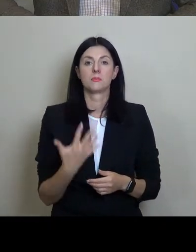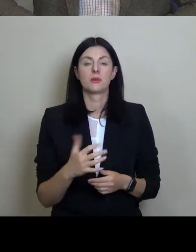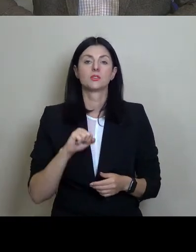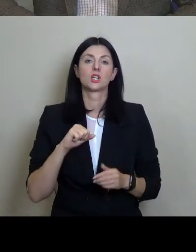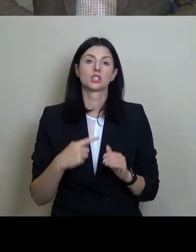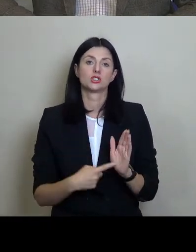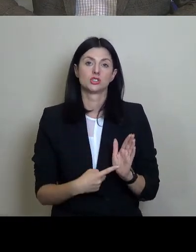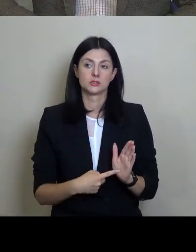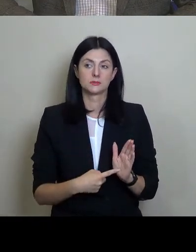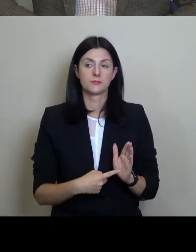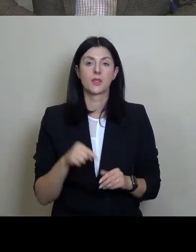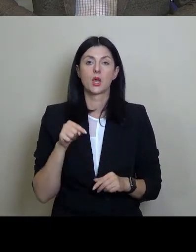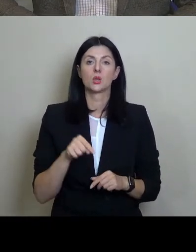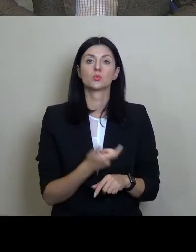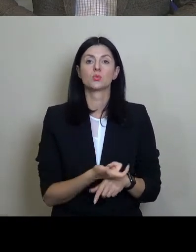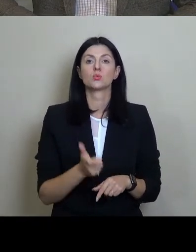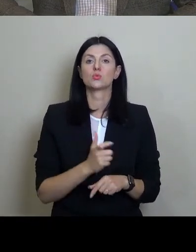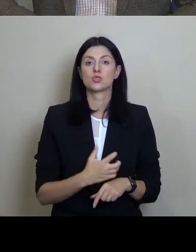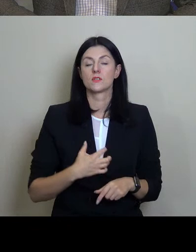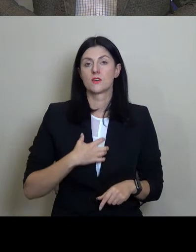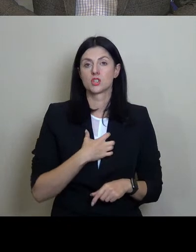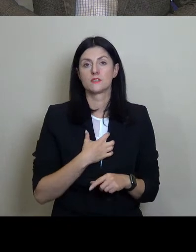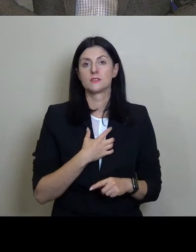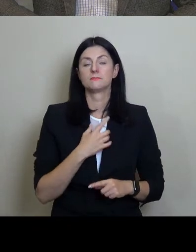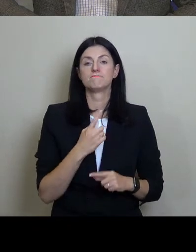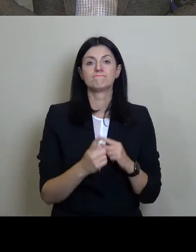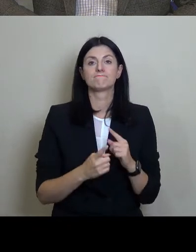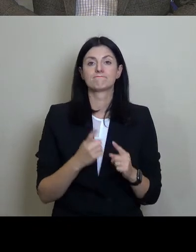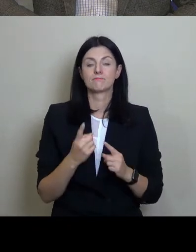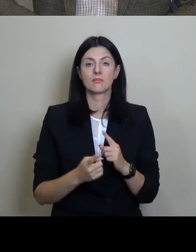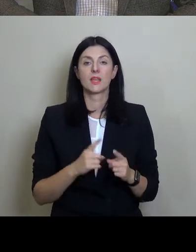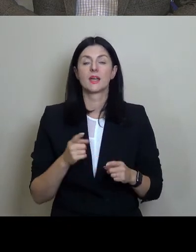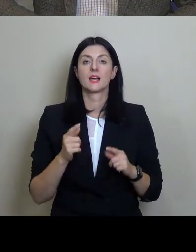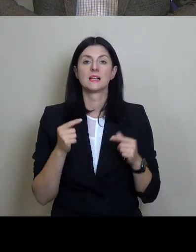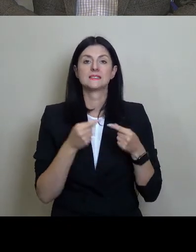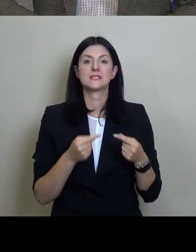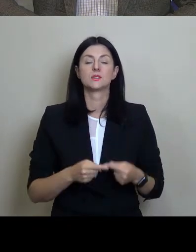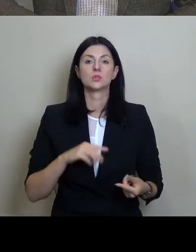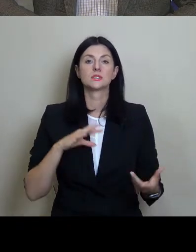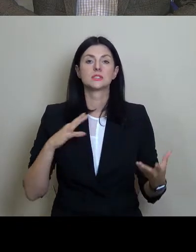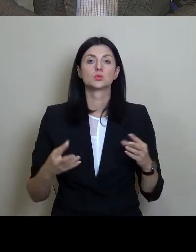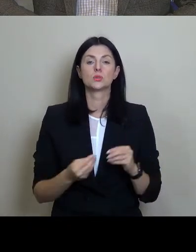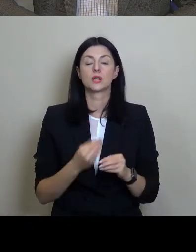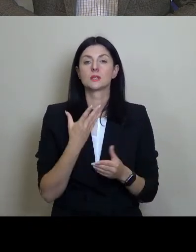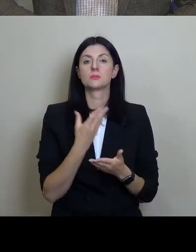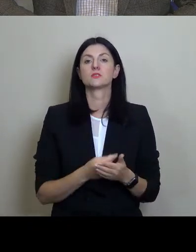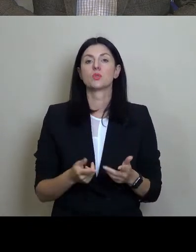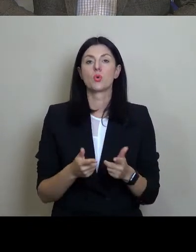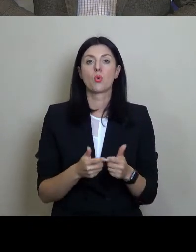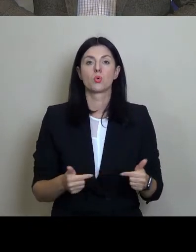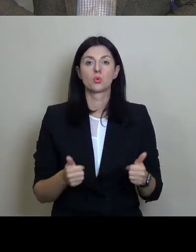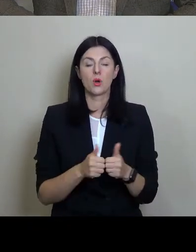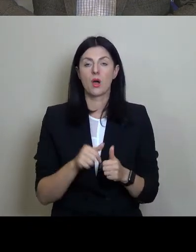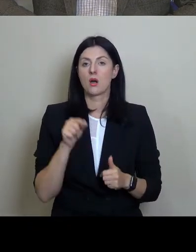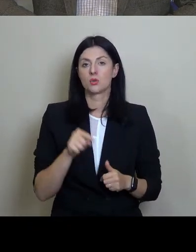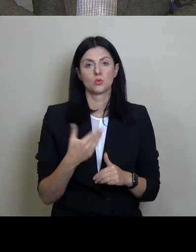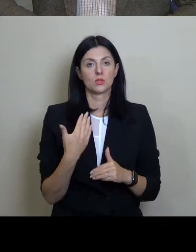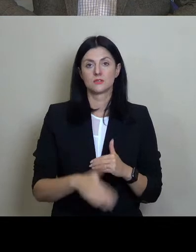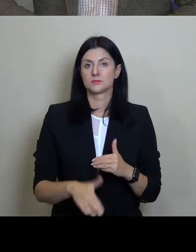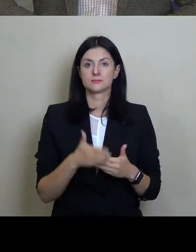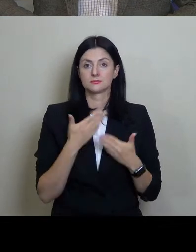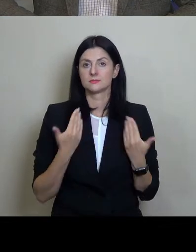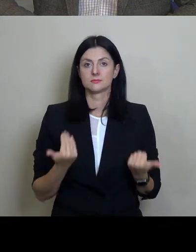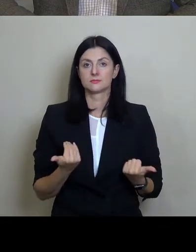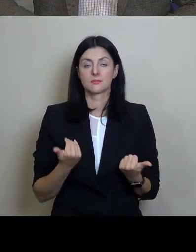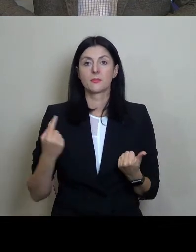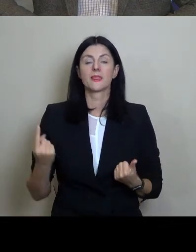candidates 3, 5, 6. And it's very important. Rearranging, depending on the results in their